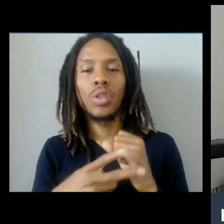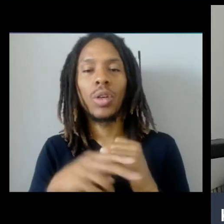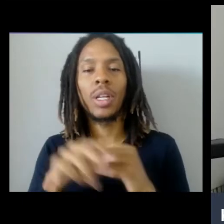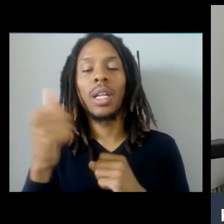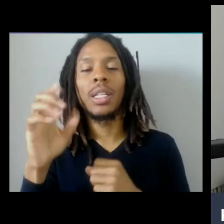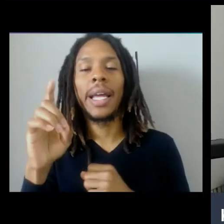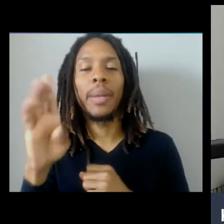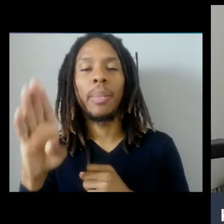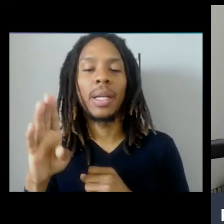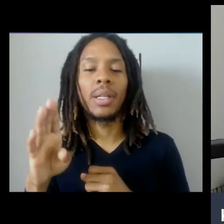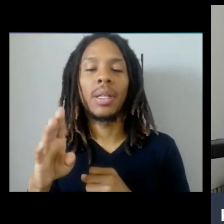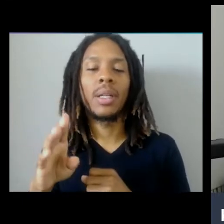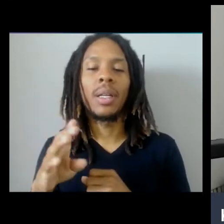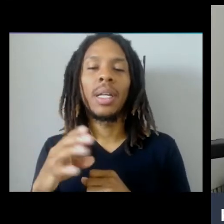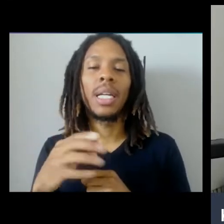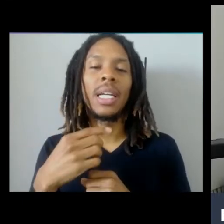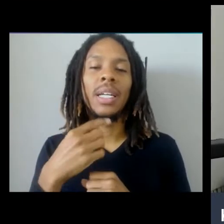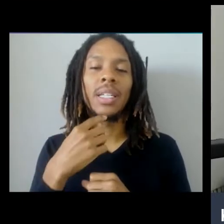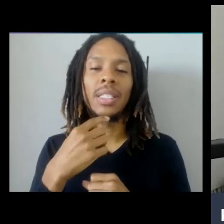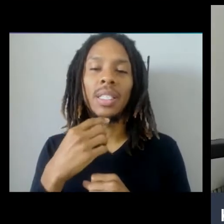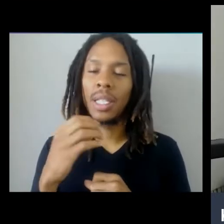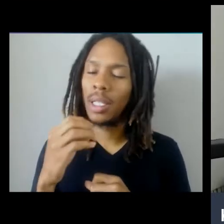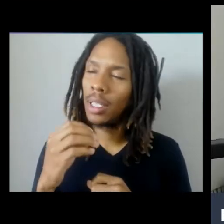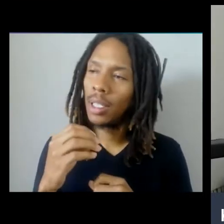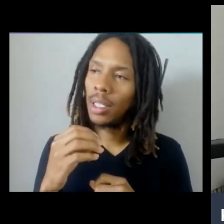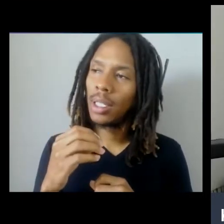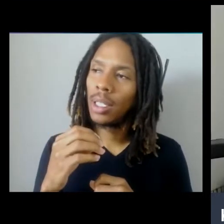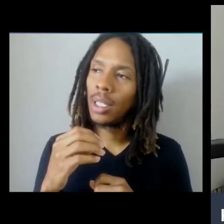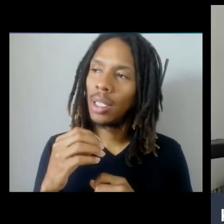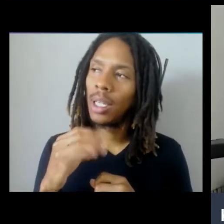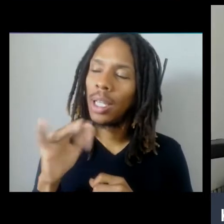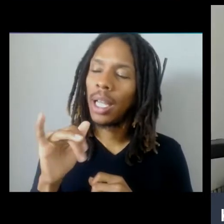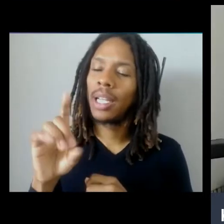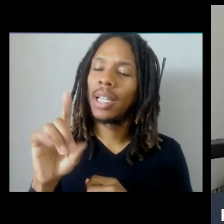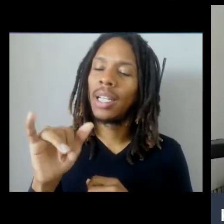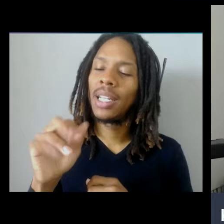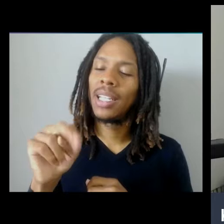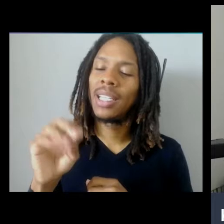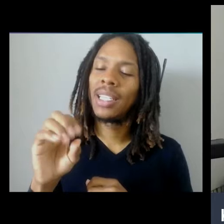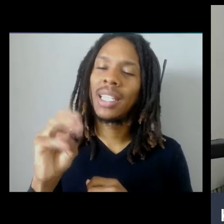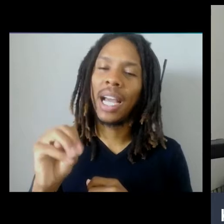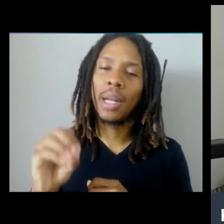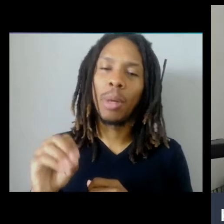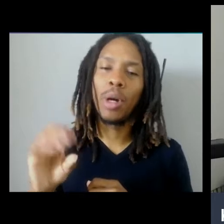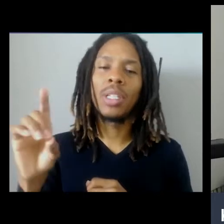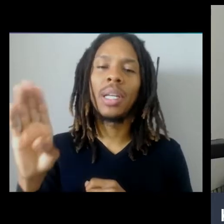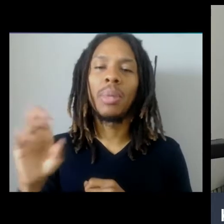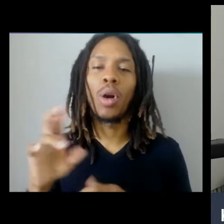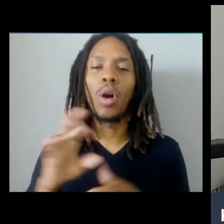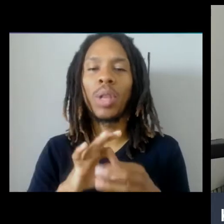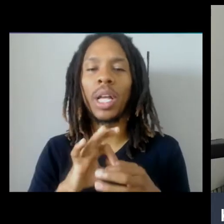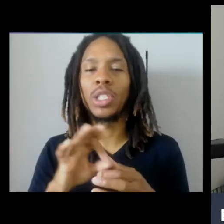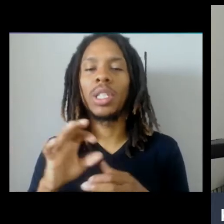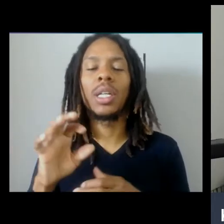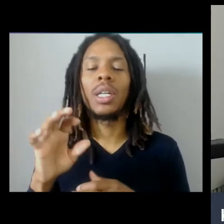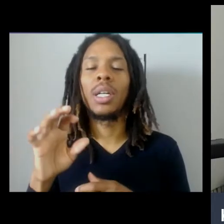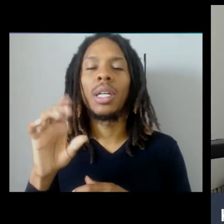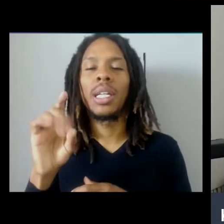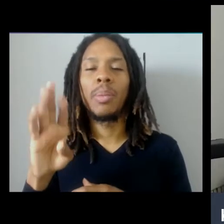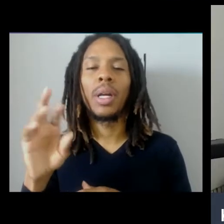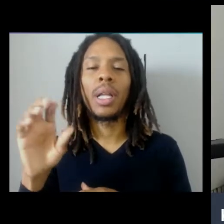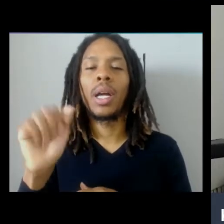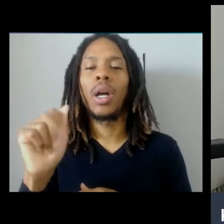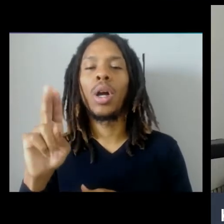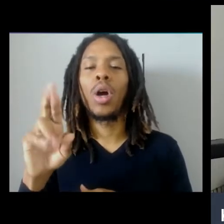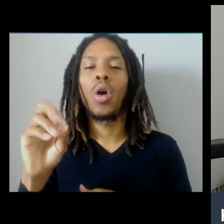say, another NoSQL database like DynamoDB, or it might be stored in a relational database like RDS or Aurora.